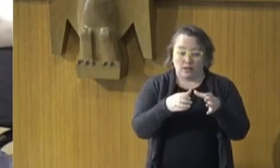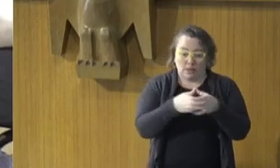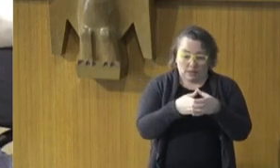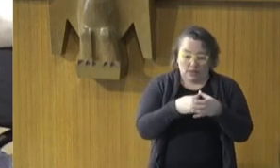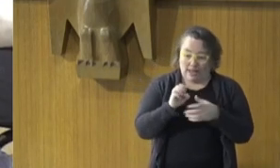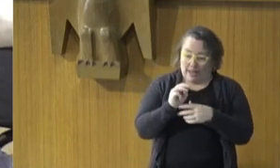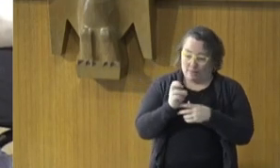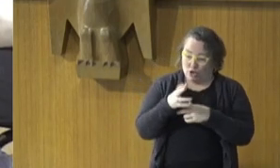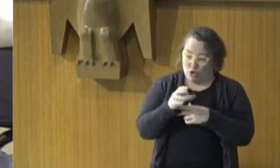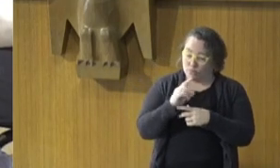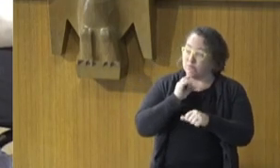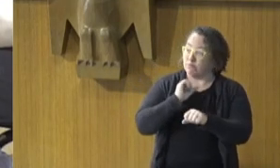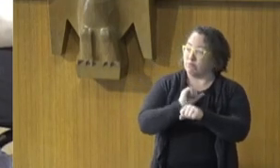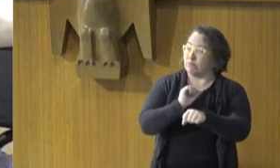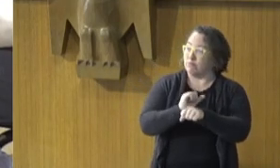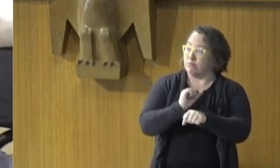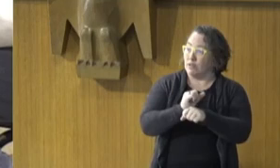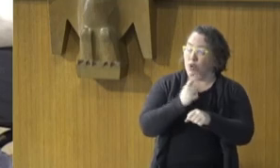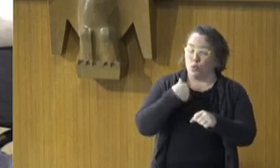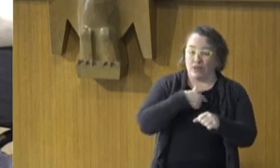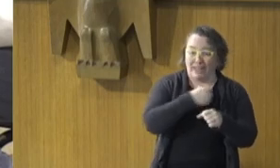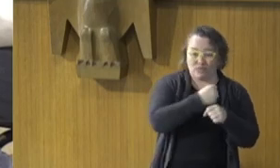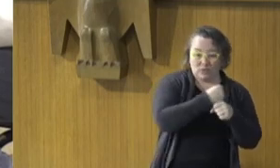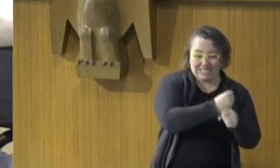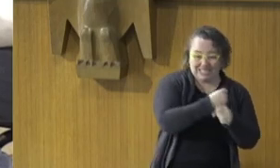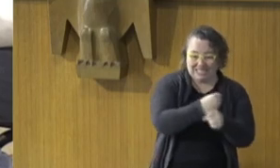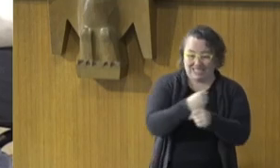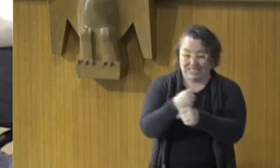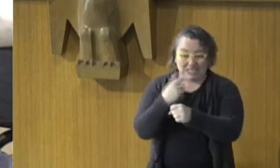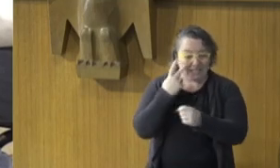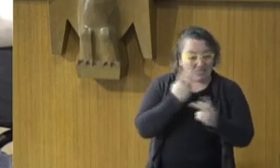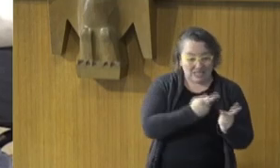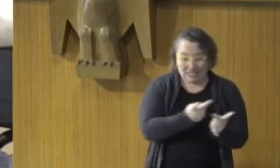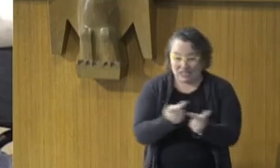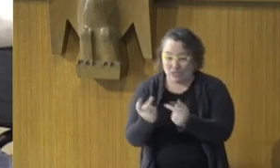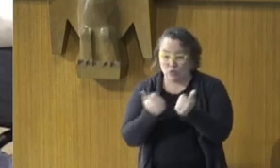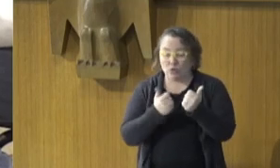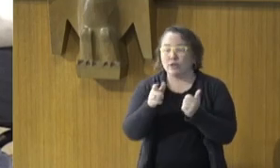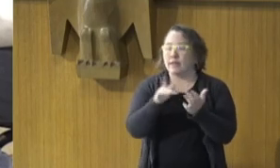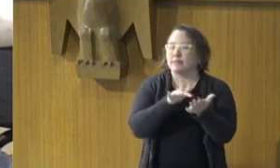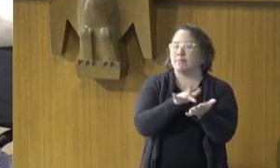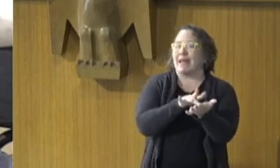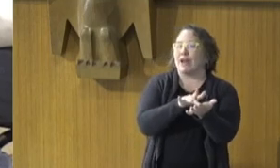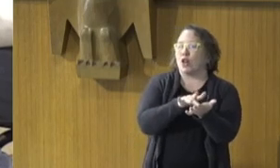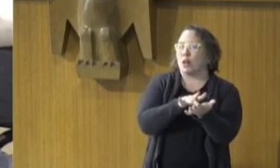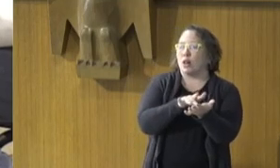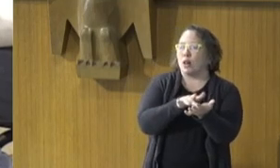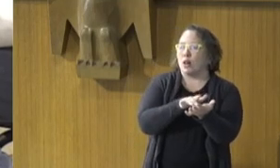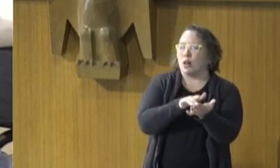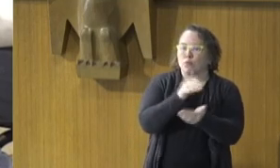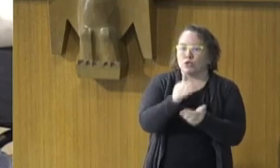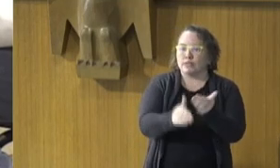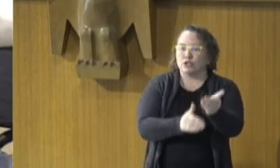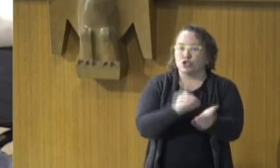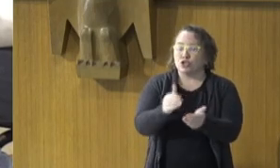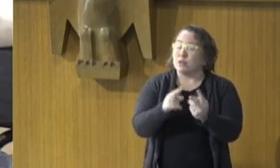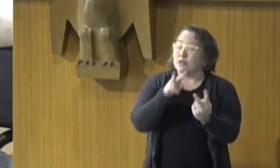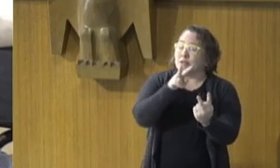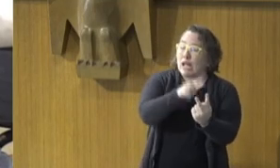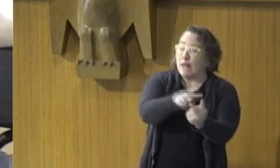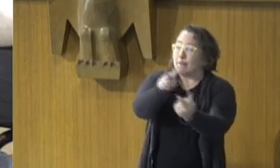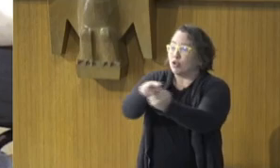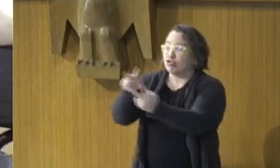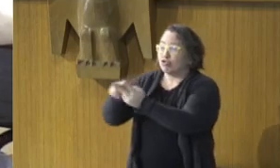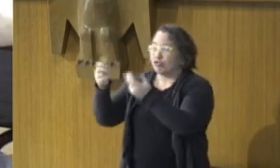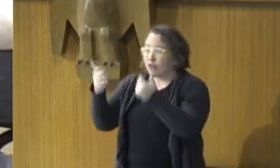have to create multiple embryos, and some of them will not be viable. And this is a medical procedure. This is part of what couples are trying to do who are